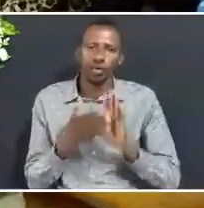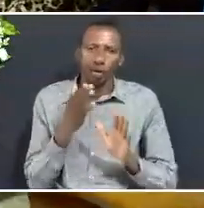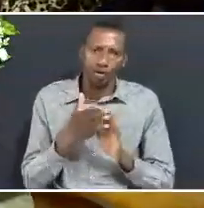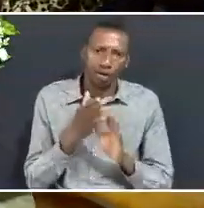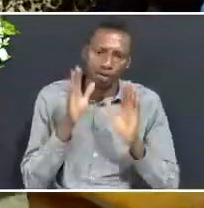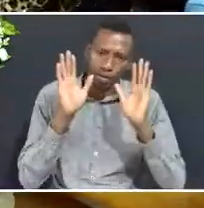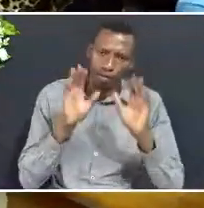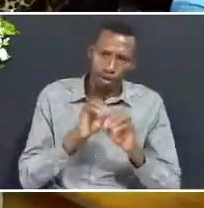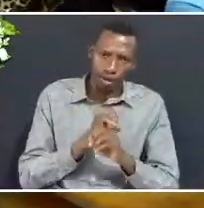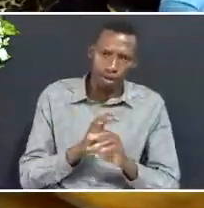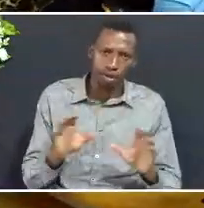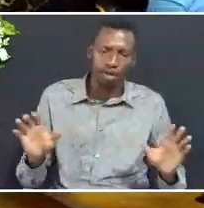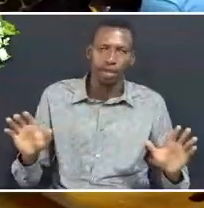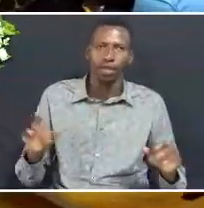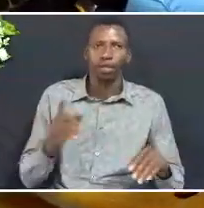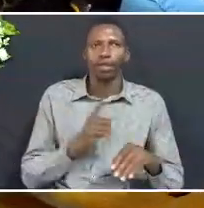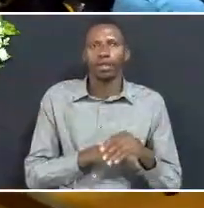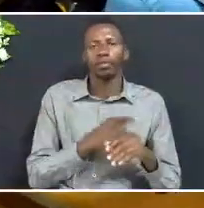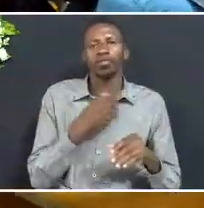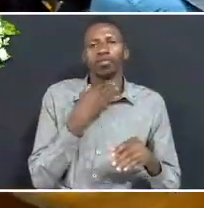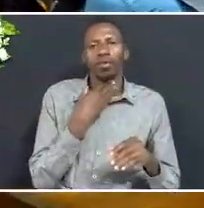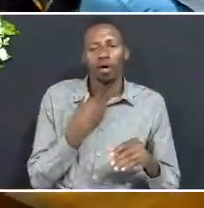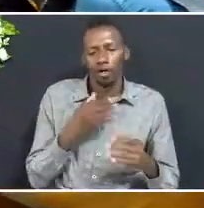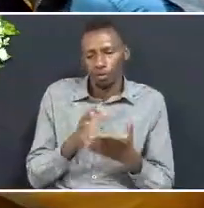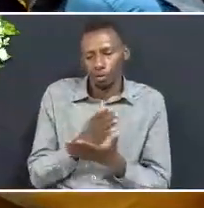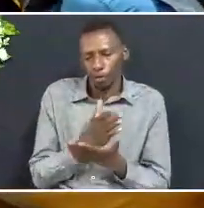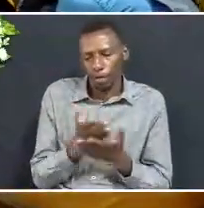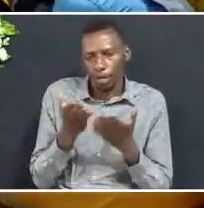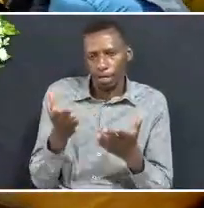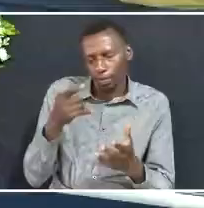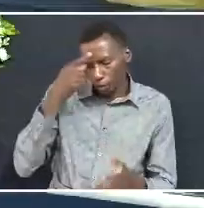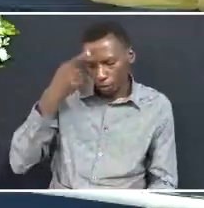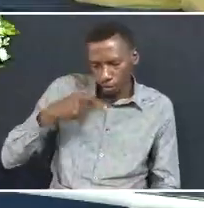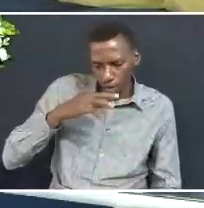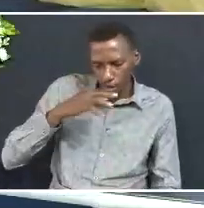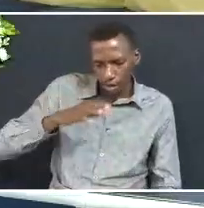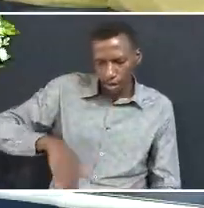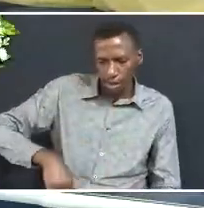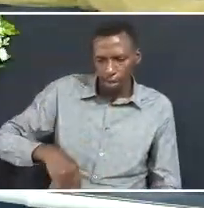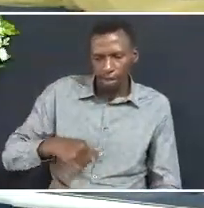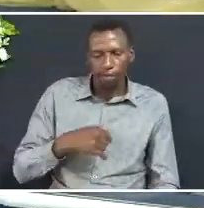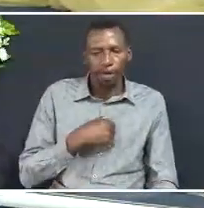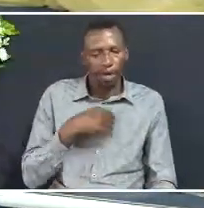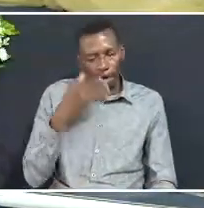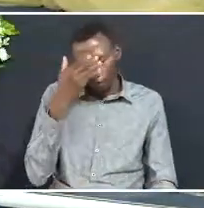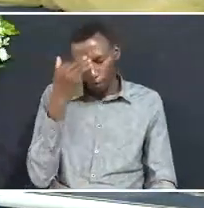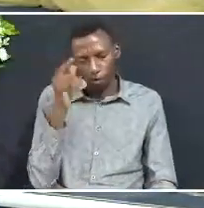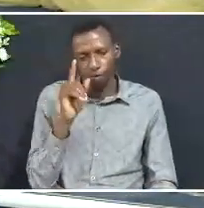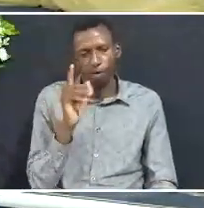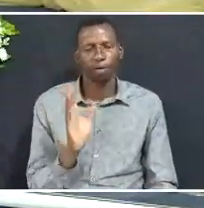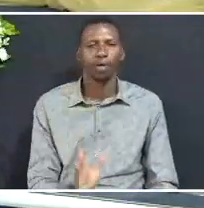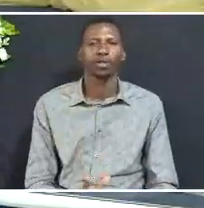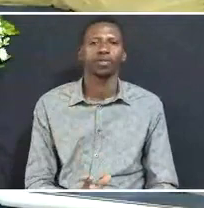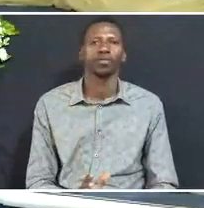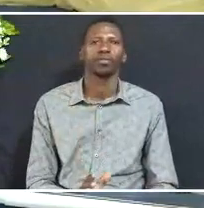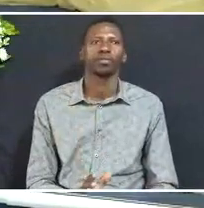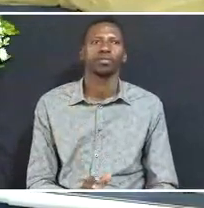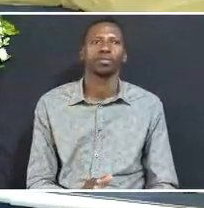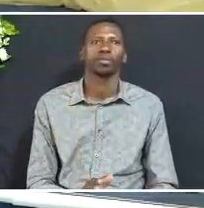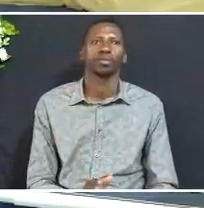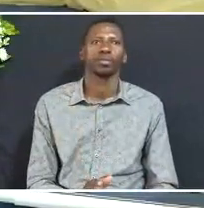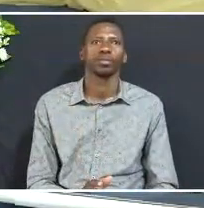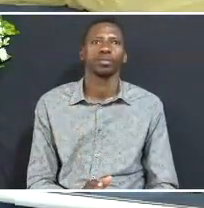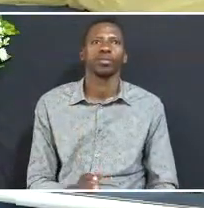however fast we are moving in anticipation to share in the bottleneck, because we are late, we have forgotten one requirement: the care of the young